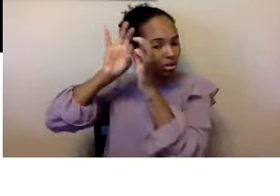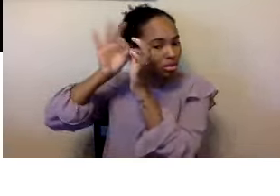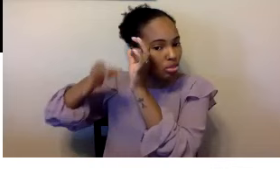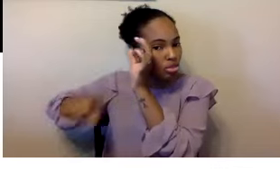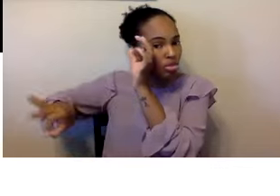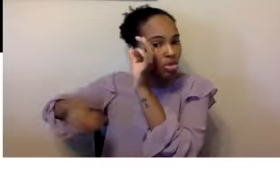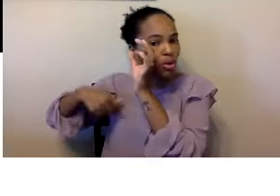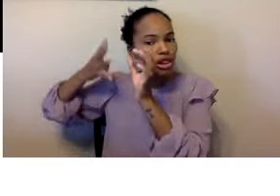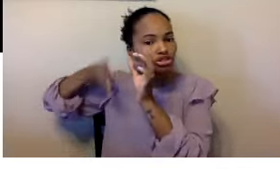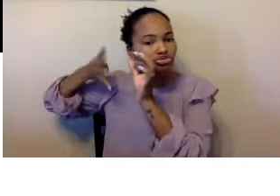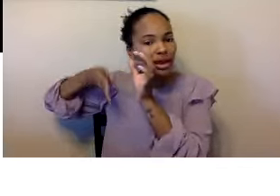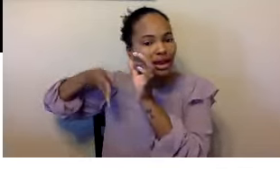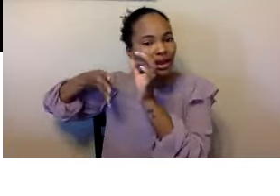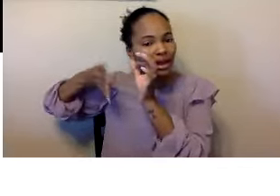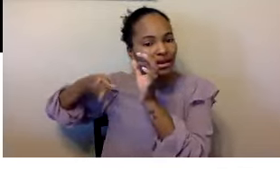my brain